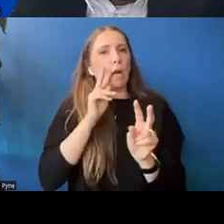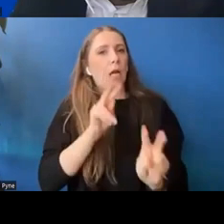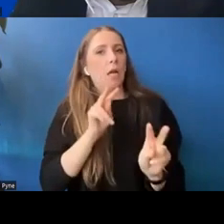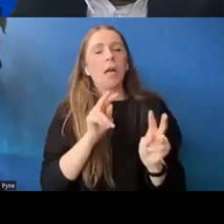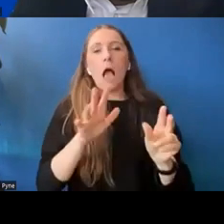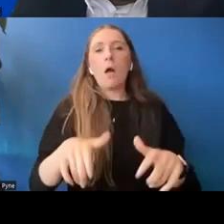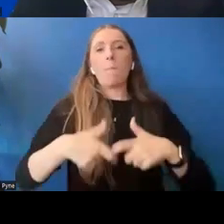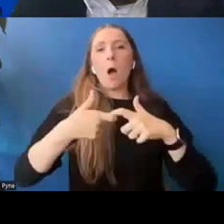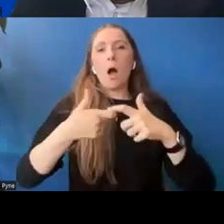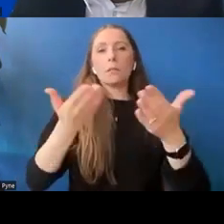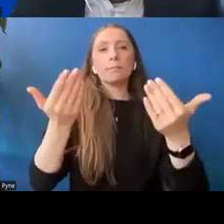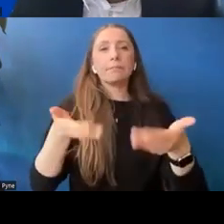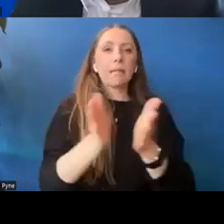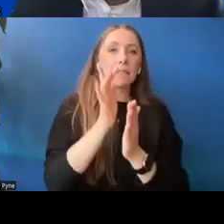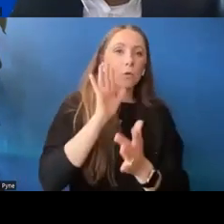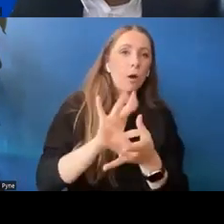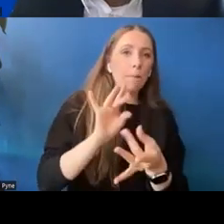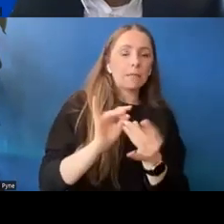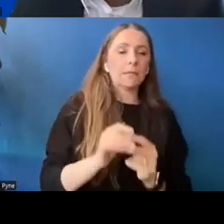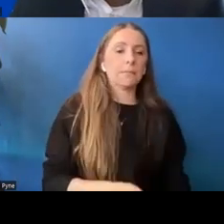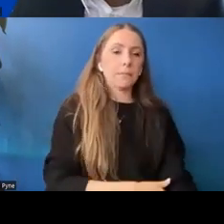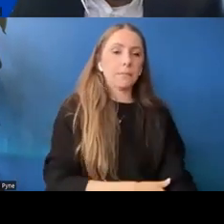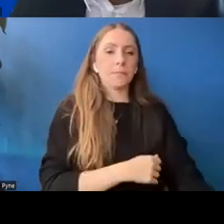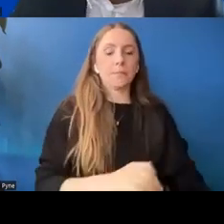pause here and open it up for comment.